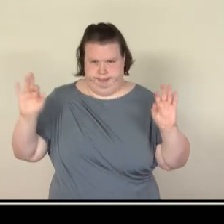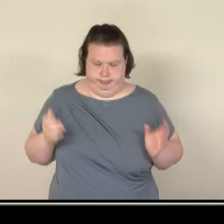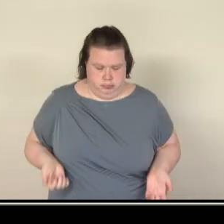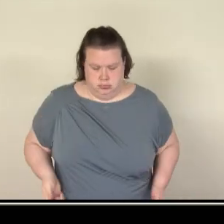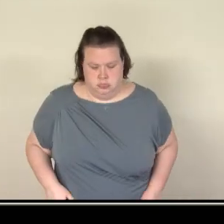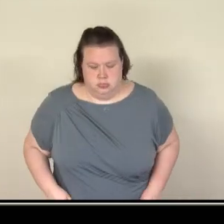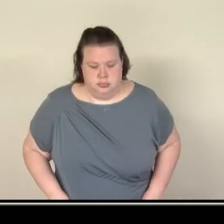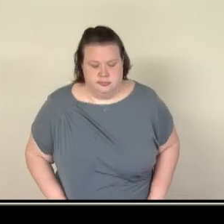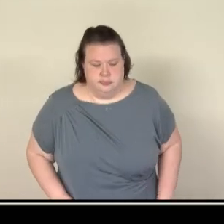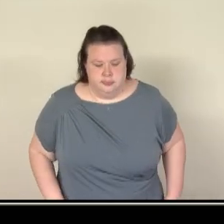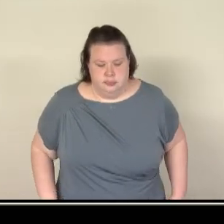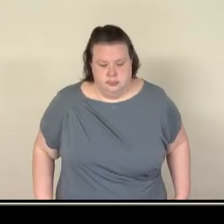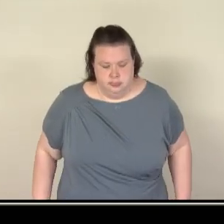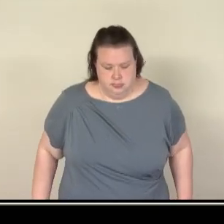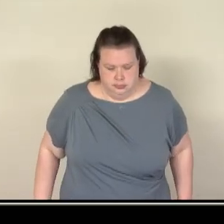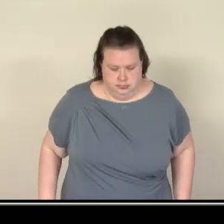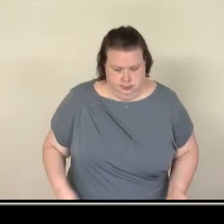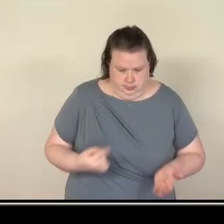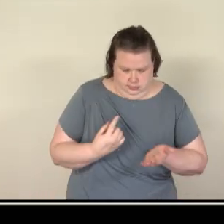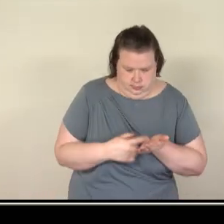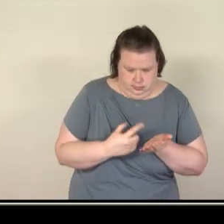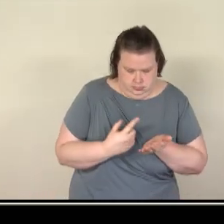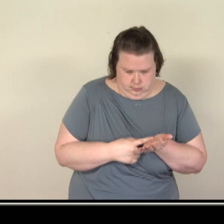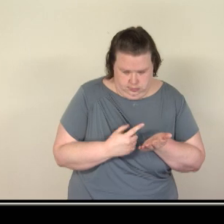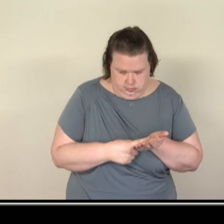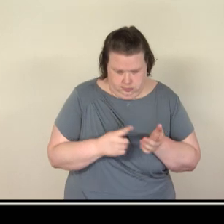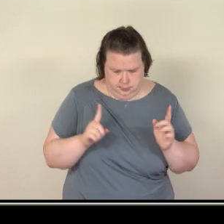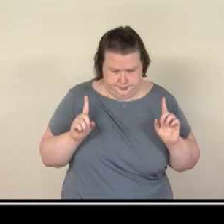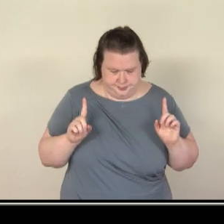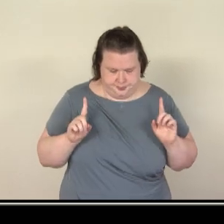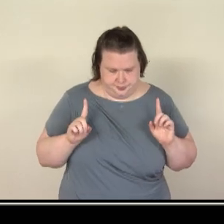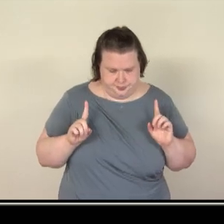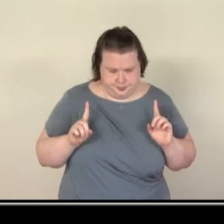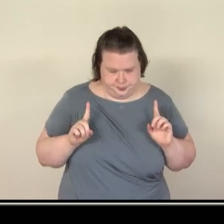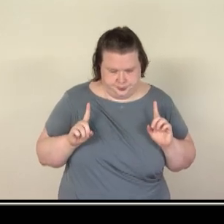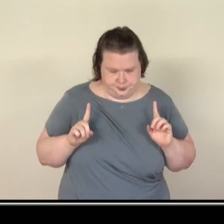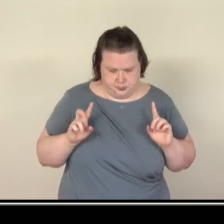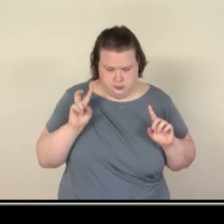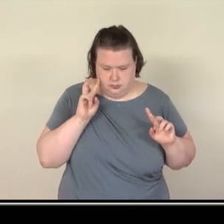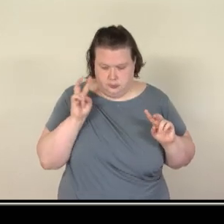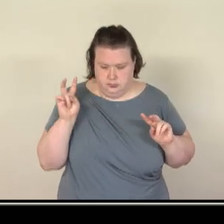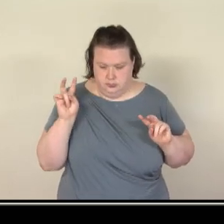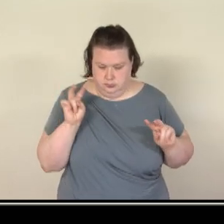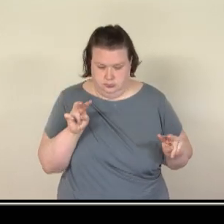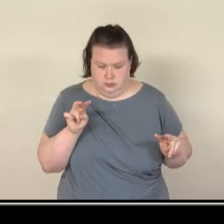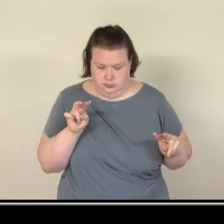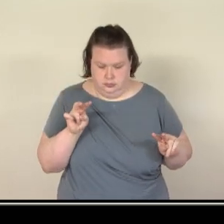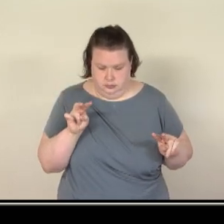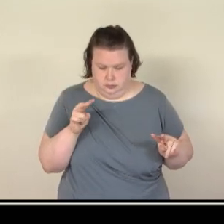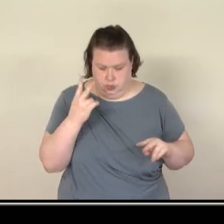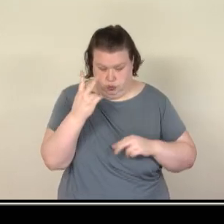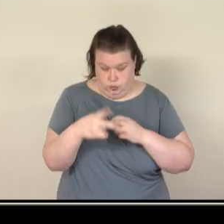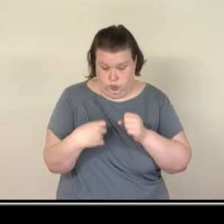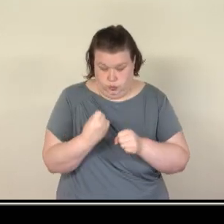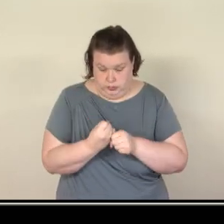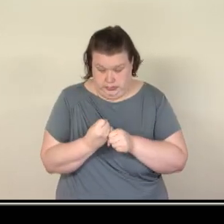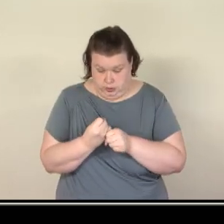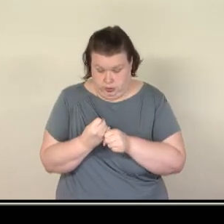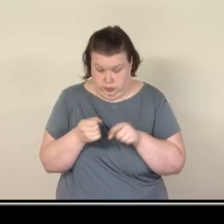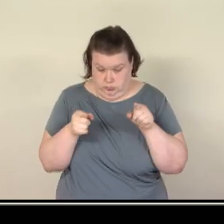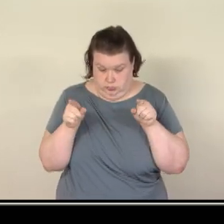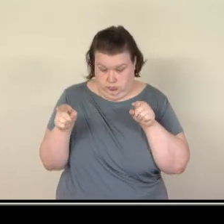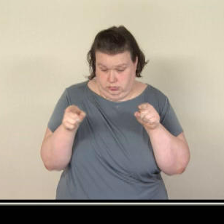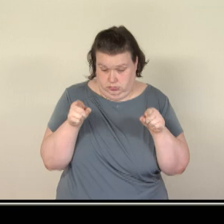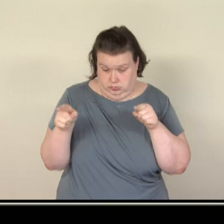there. So let's talk about this a little bit because it looks like when you're looking at that between the 2 years, you see those revenues